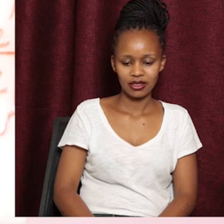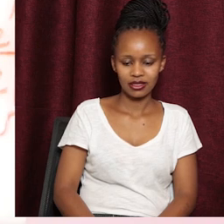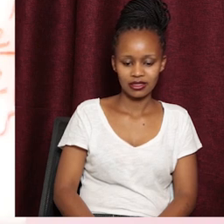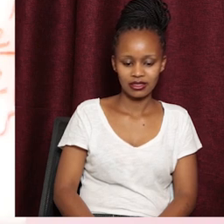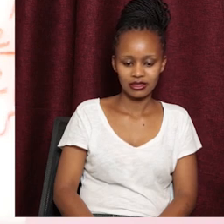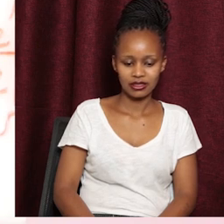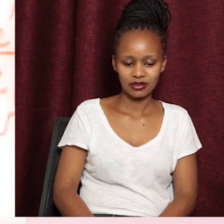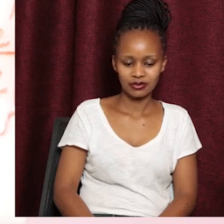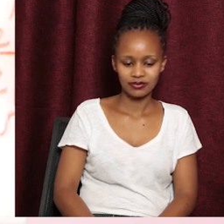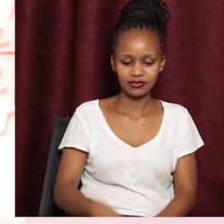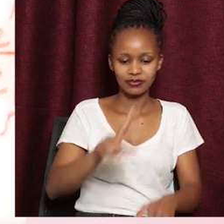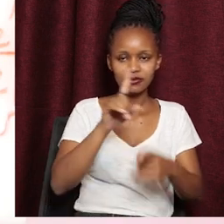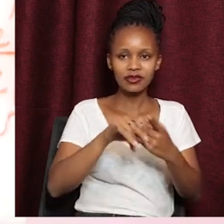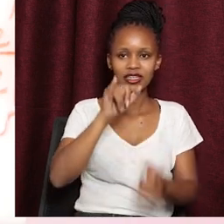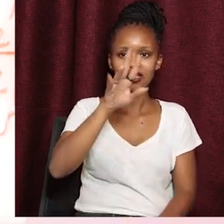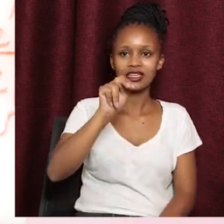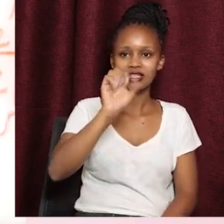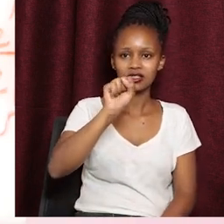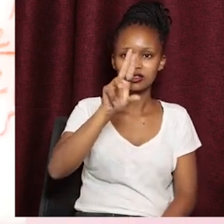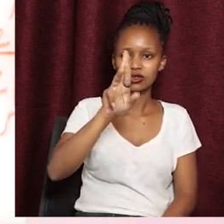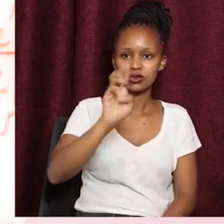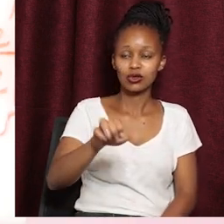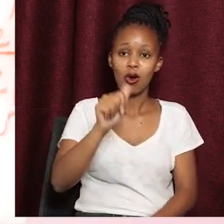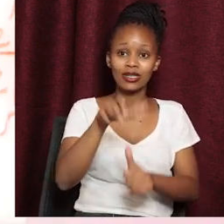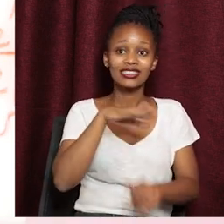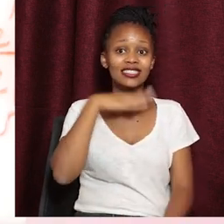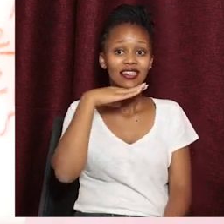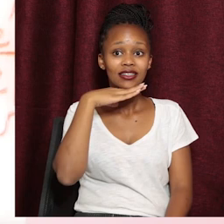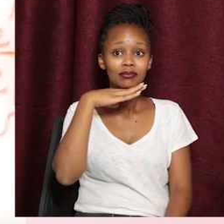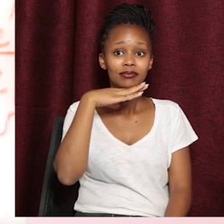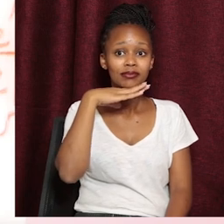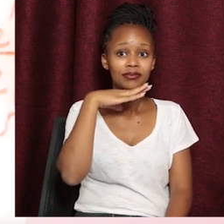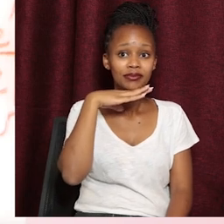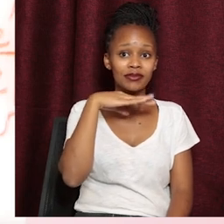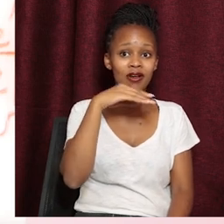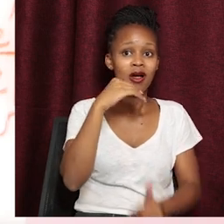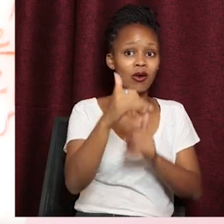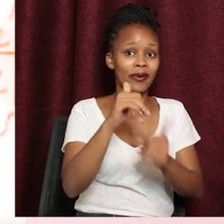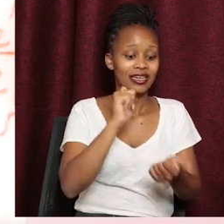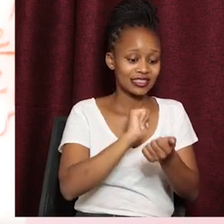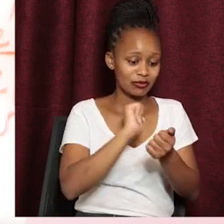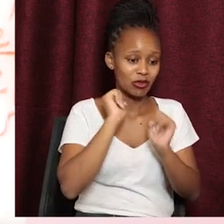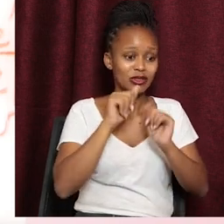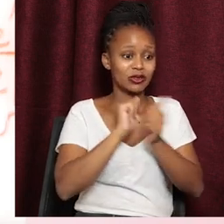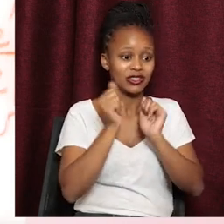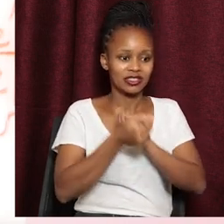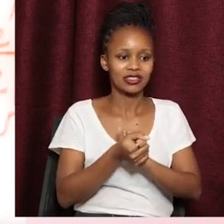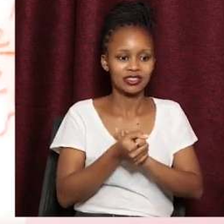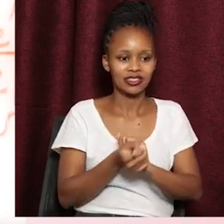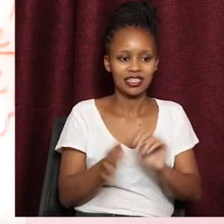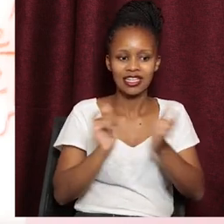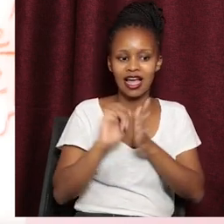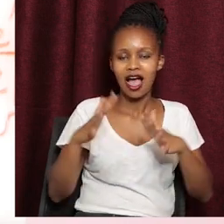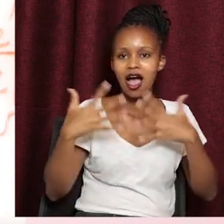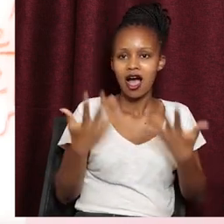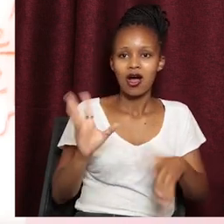We are insuring that which is dying, that which is transitory. That is how we can